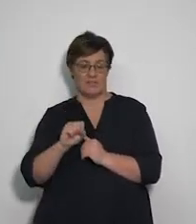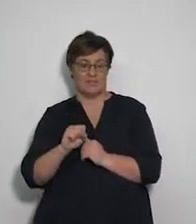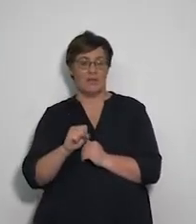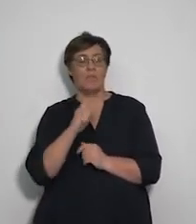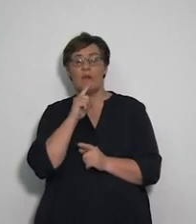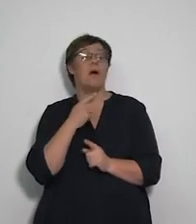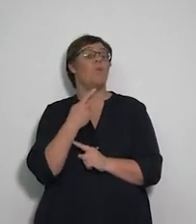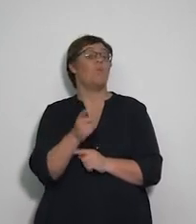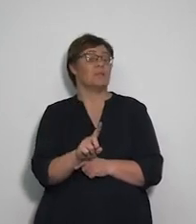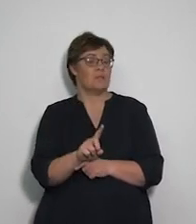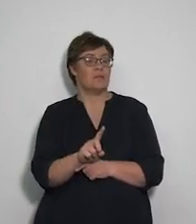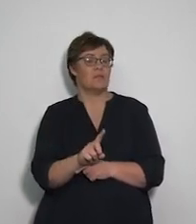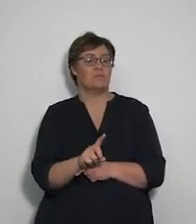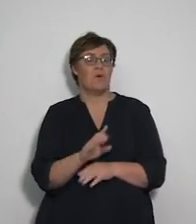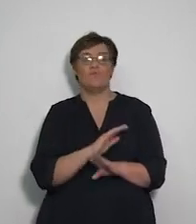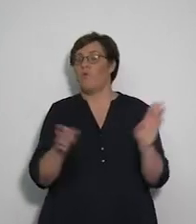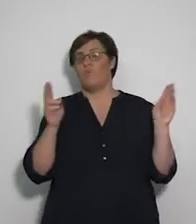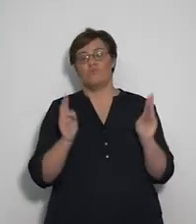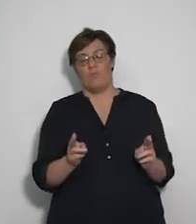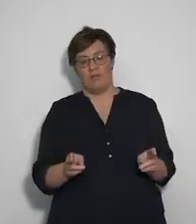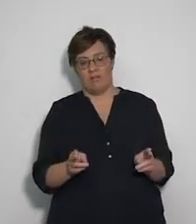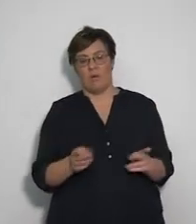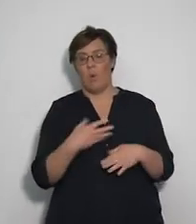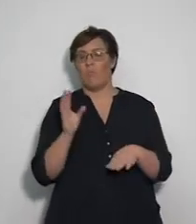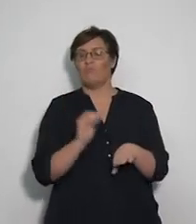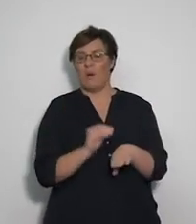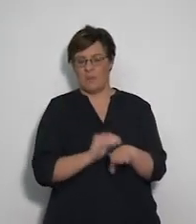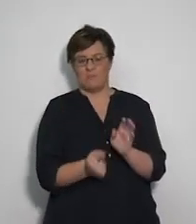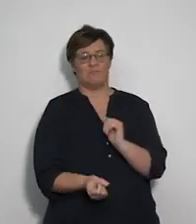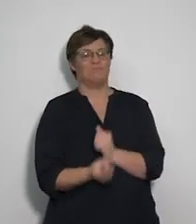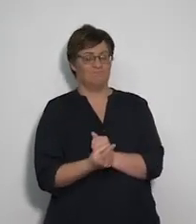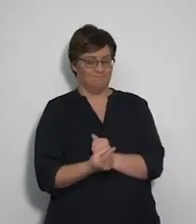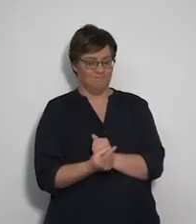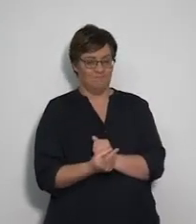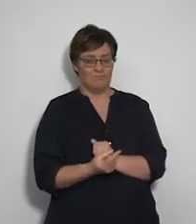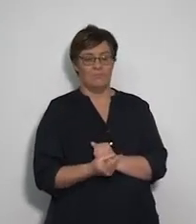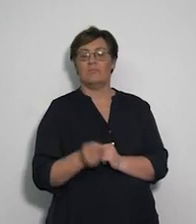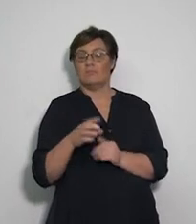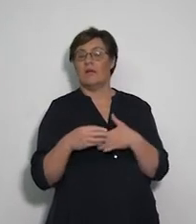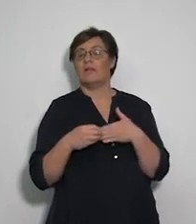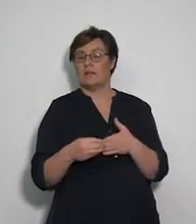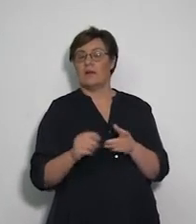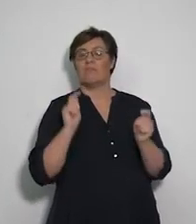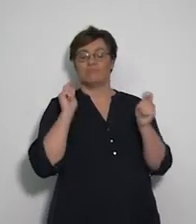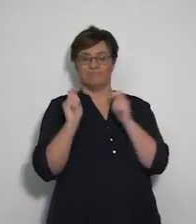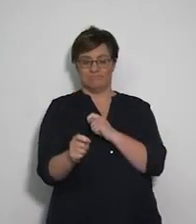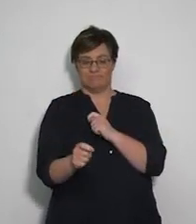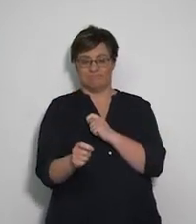carries what we refer to as an abnormal or a problem in this. So that could be an